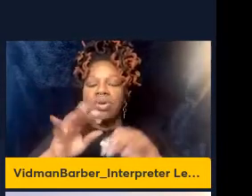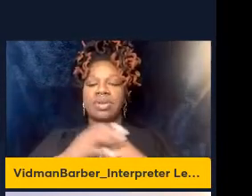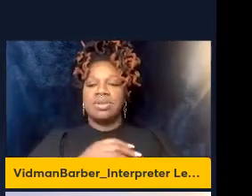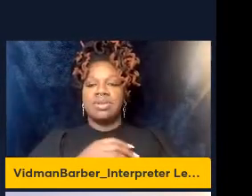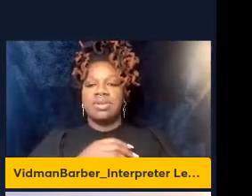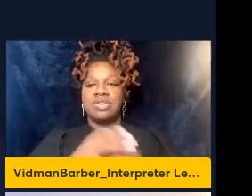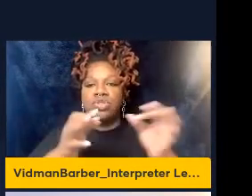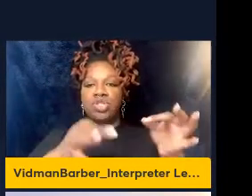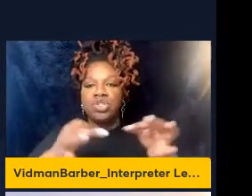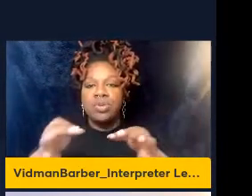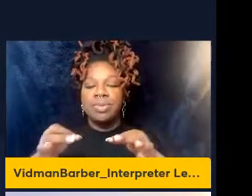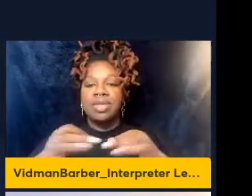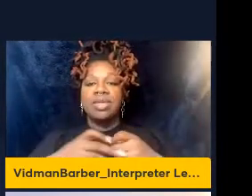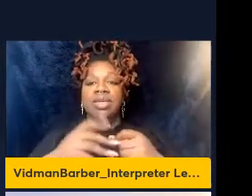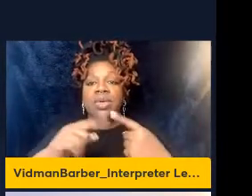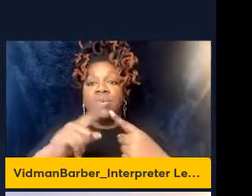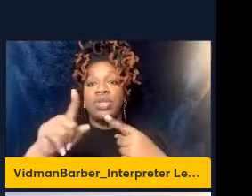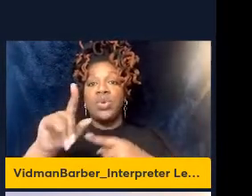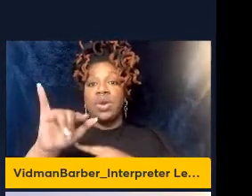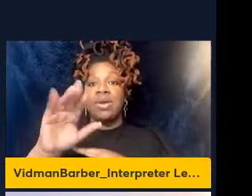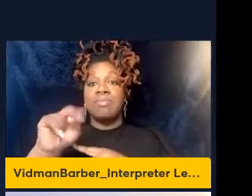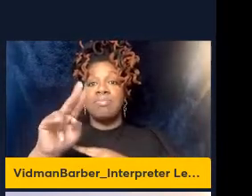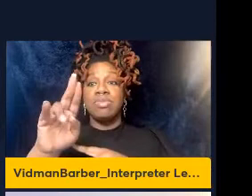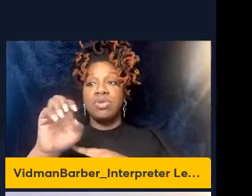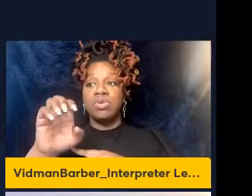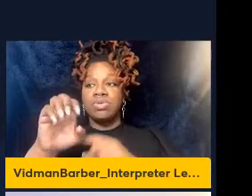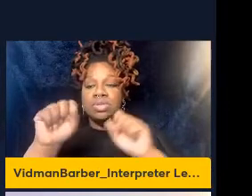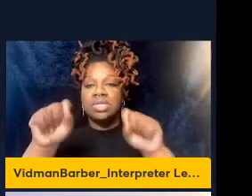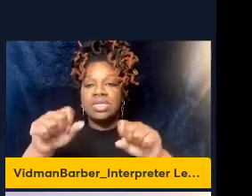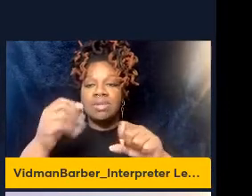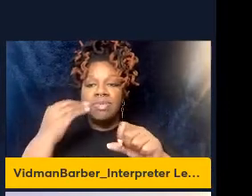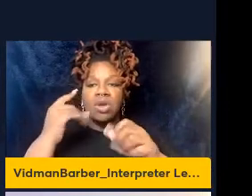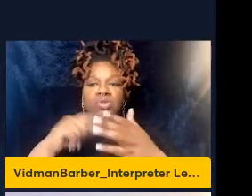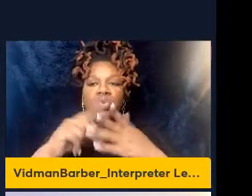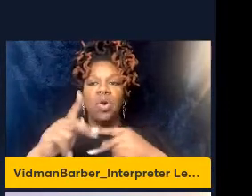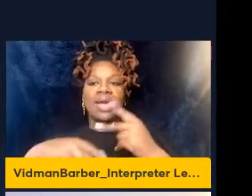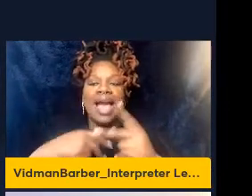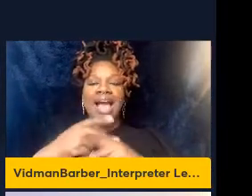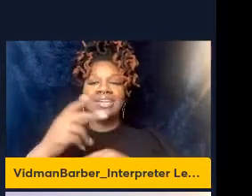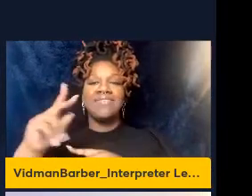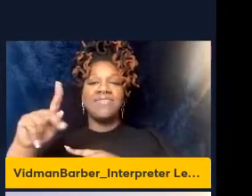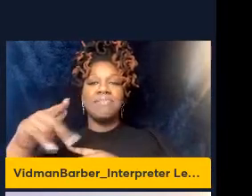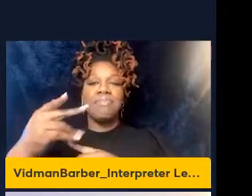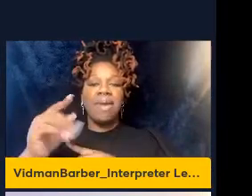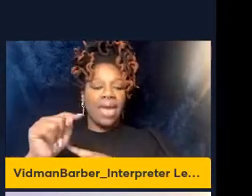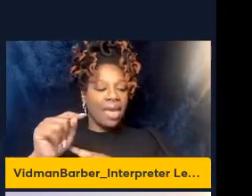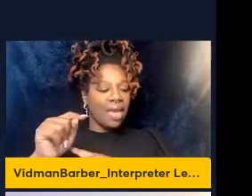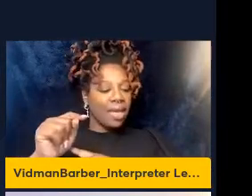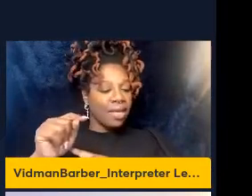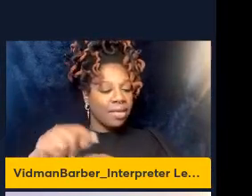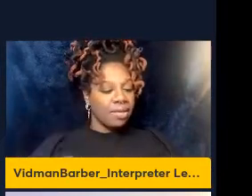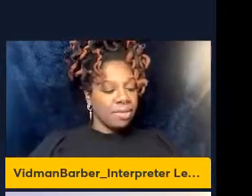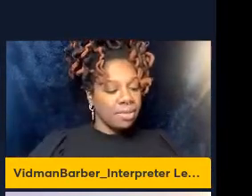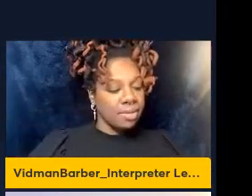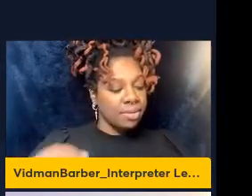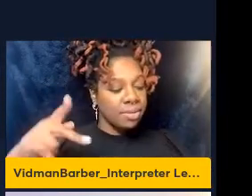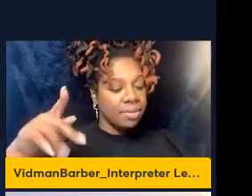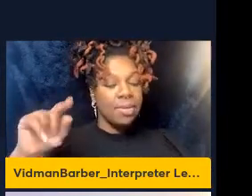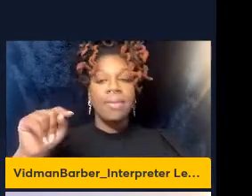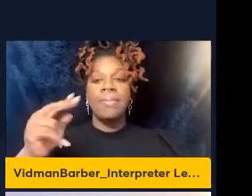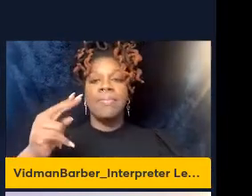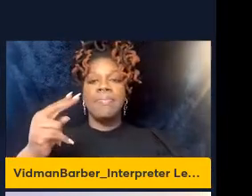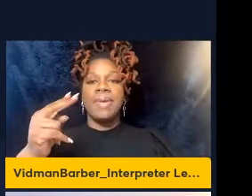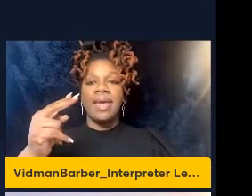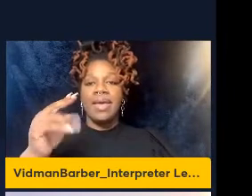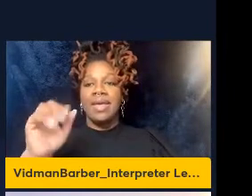your system or your immune system knows what type of pathogen, it still has to determine what type of immune defense mechanism should be employed. And